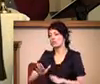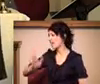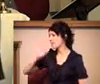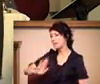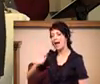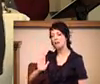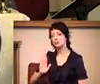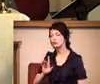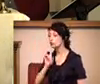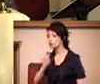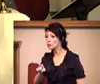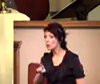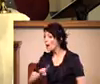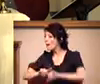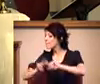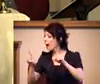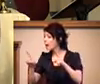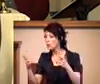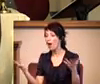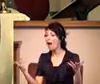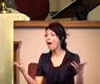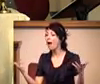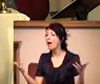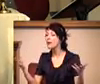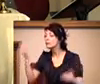are true. But you know what?